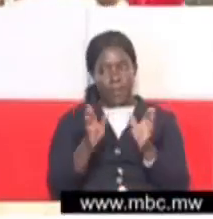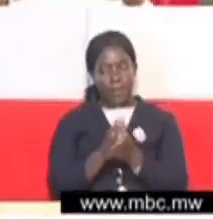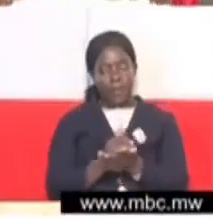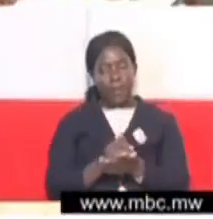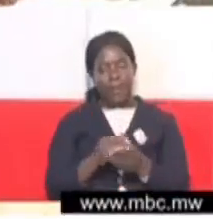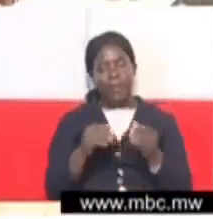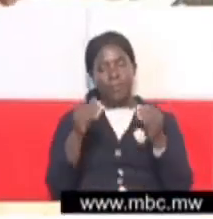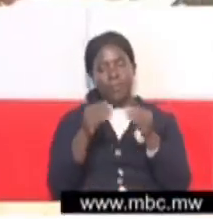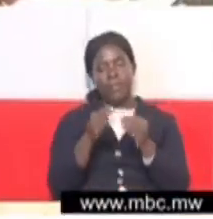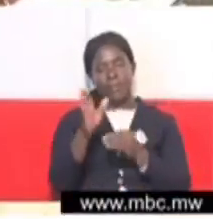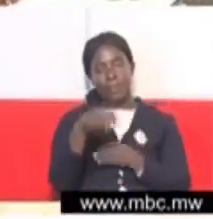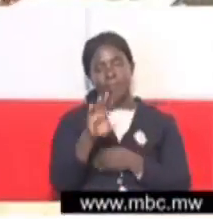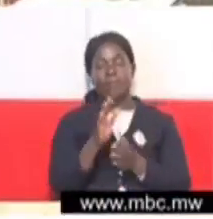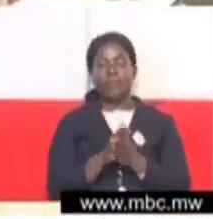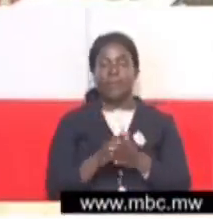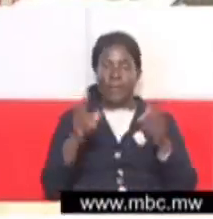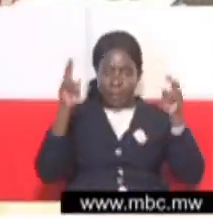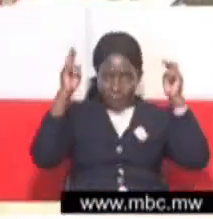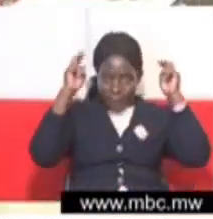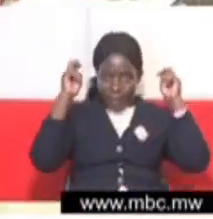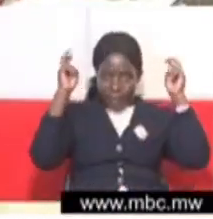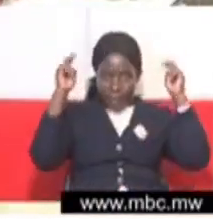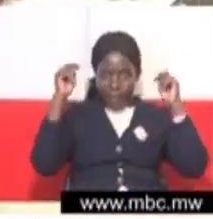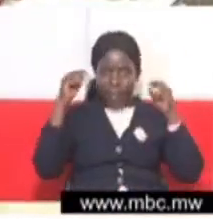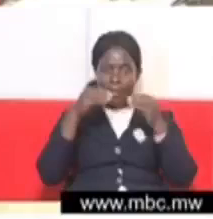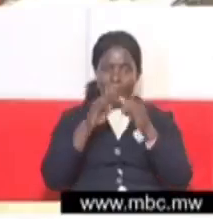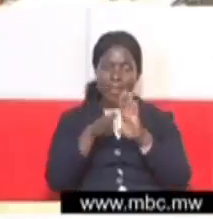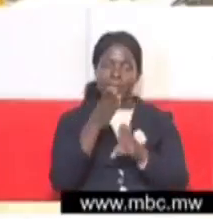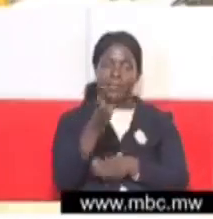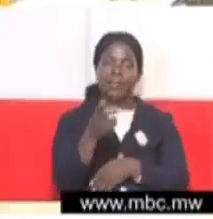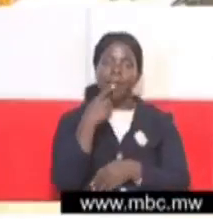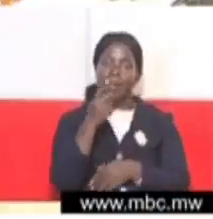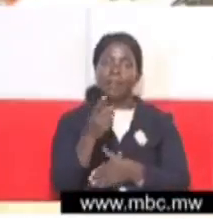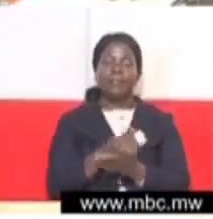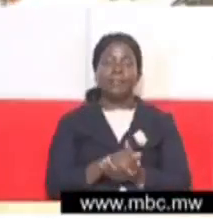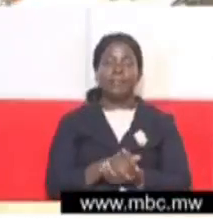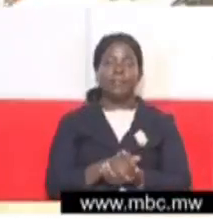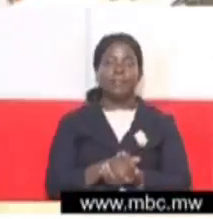The overall theme of our camp meeting has been